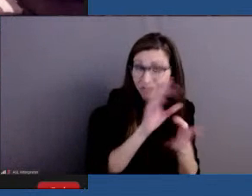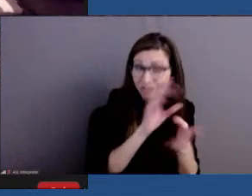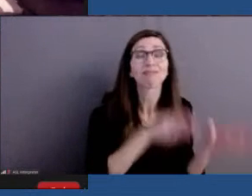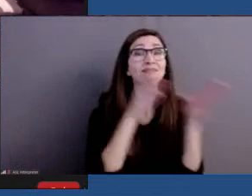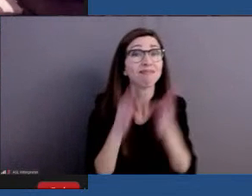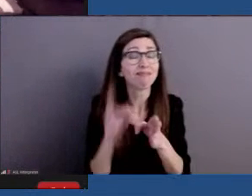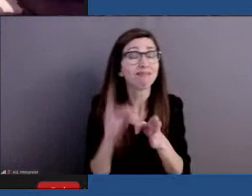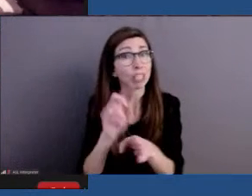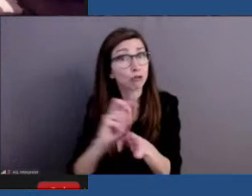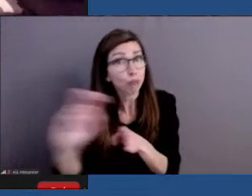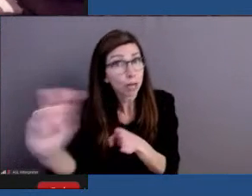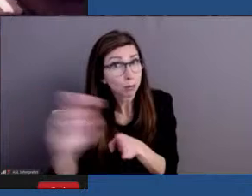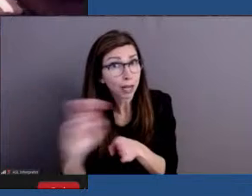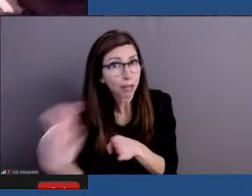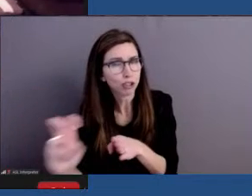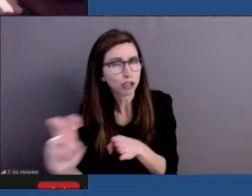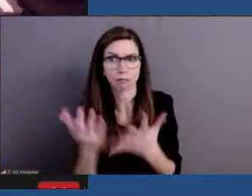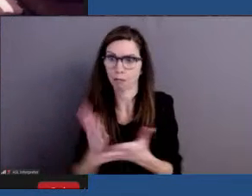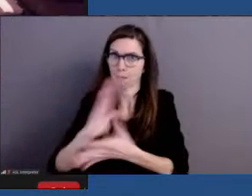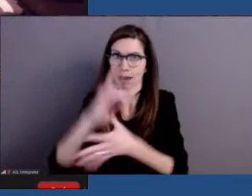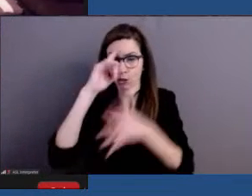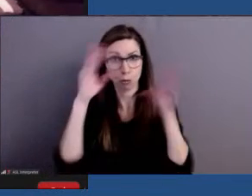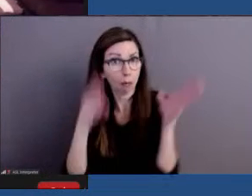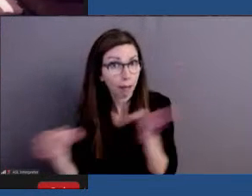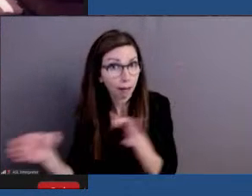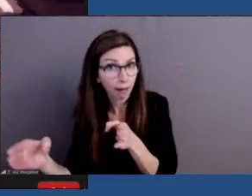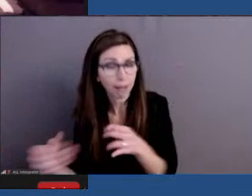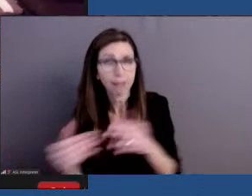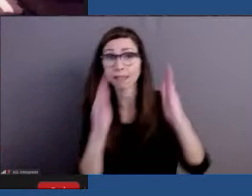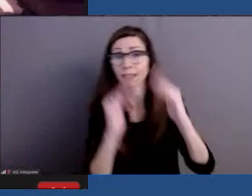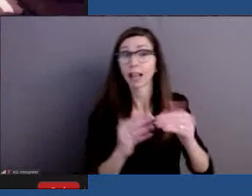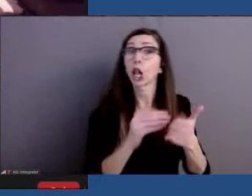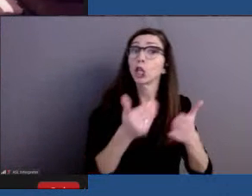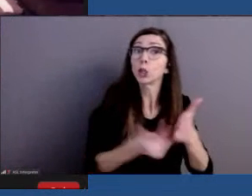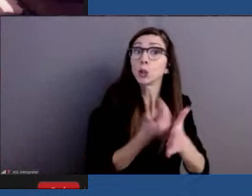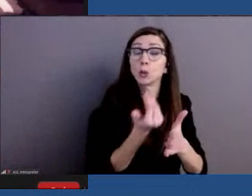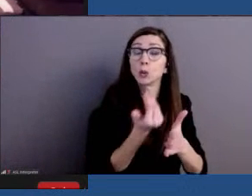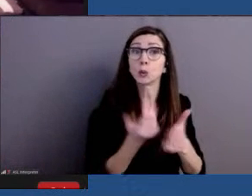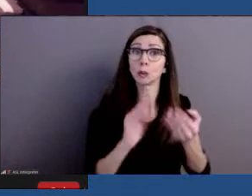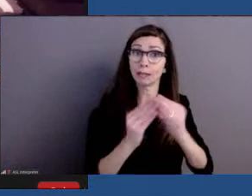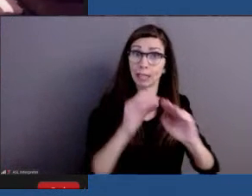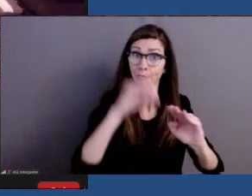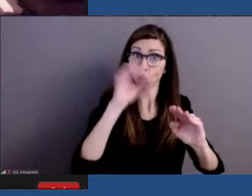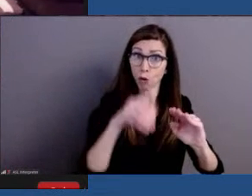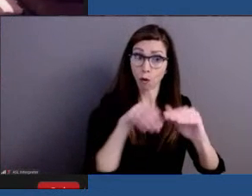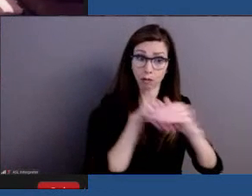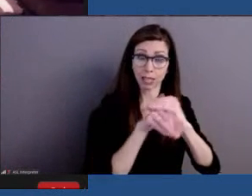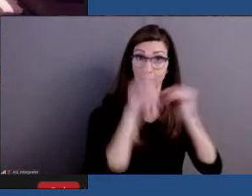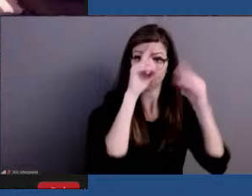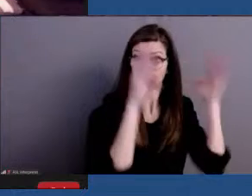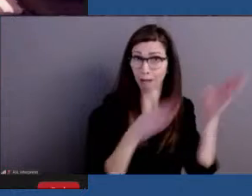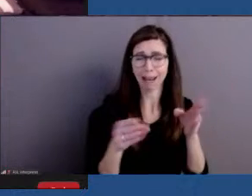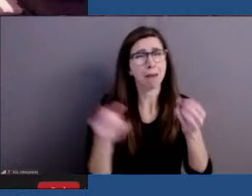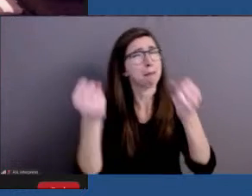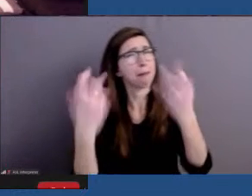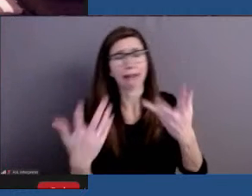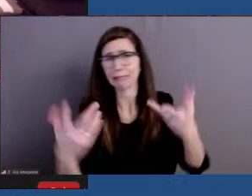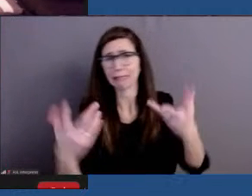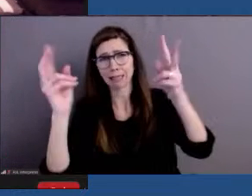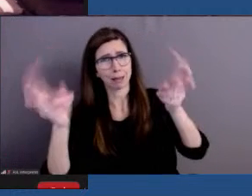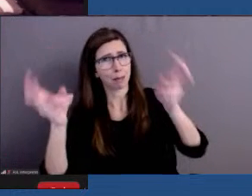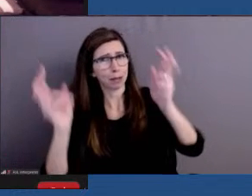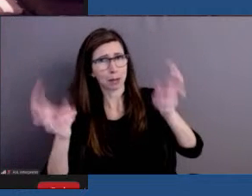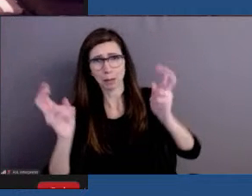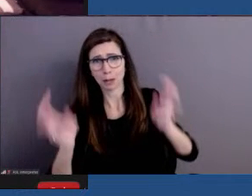Master Plan, the new City of Ottawa Municipal Accessibility Plan, and many more. The 2020